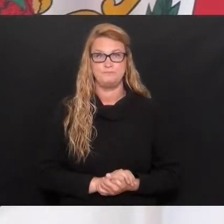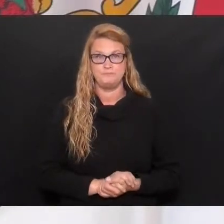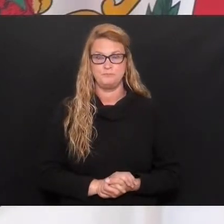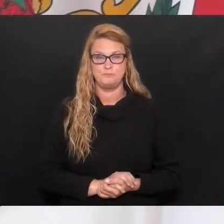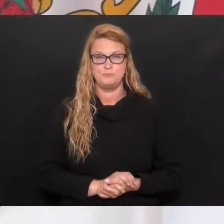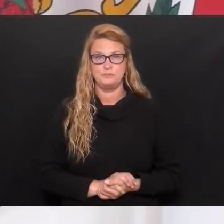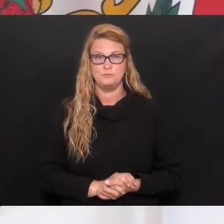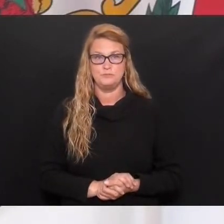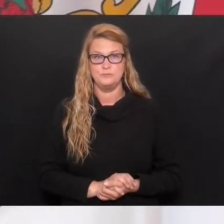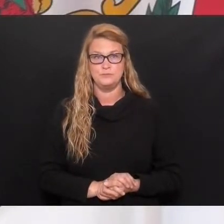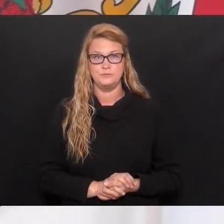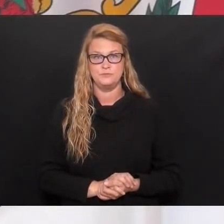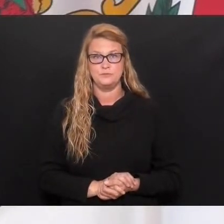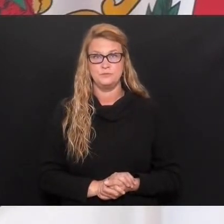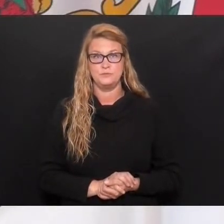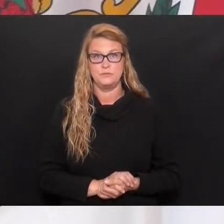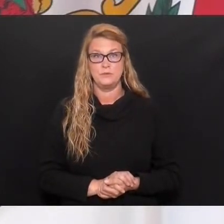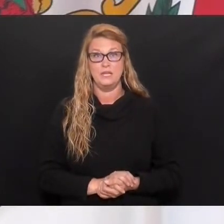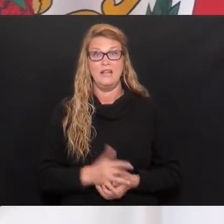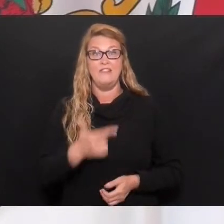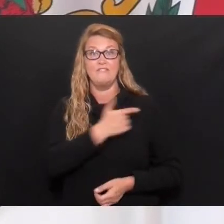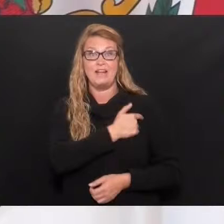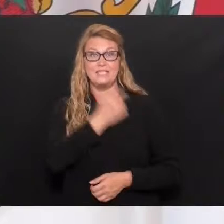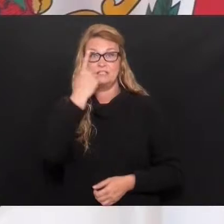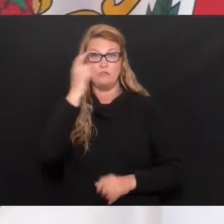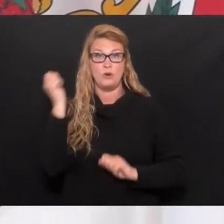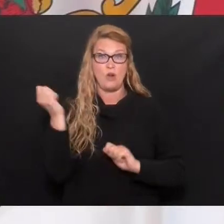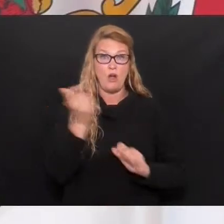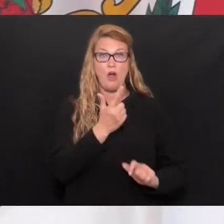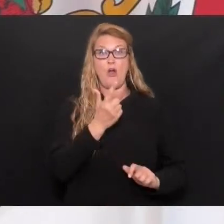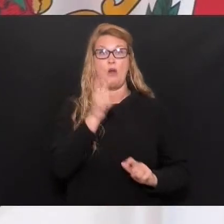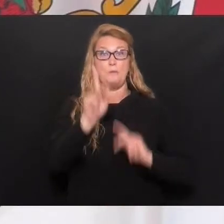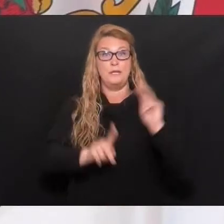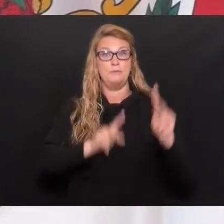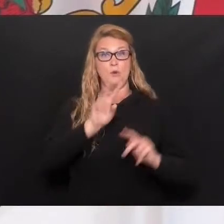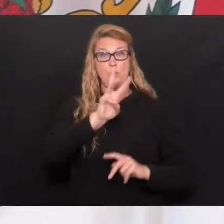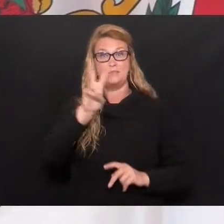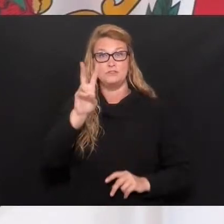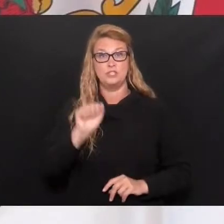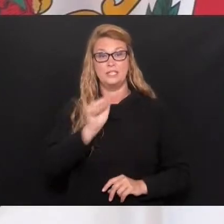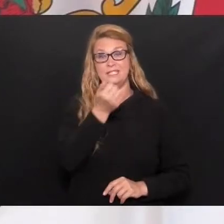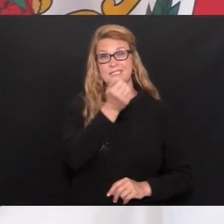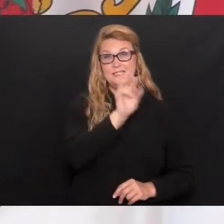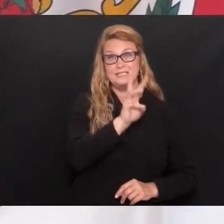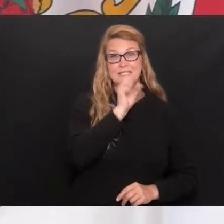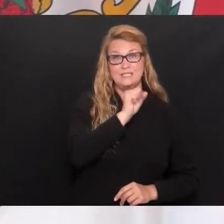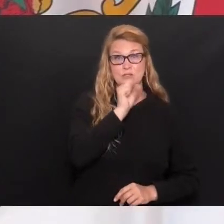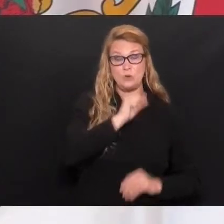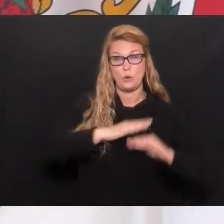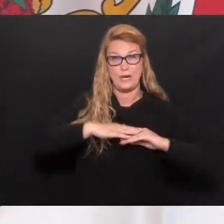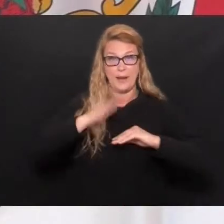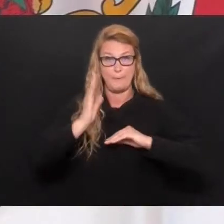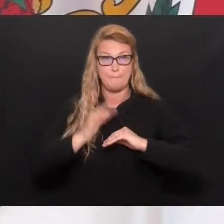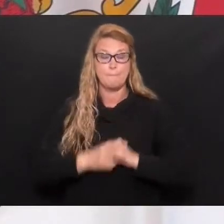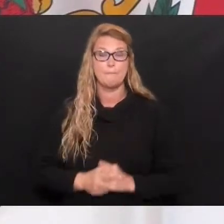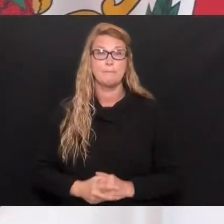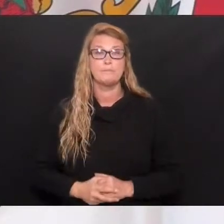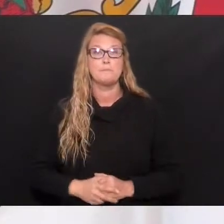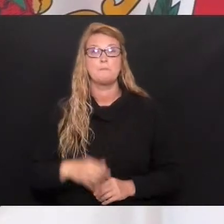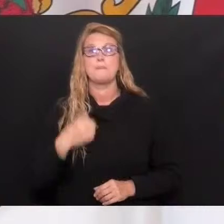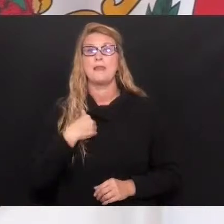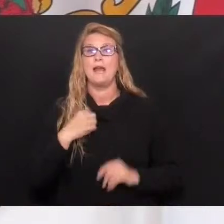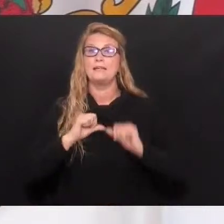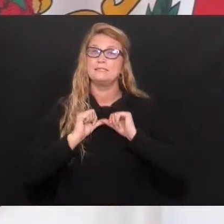The vaccine eligibilities are for all West Virginians 16 years of age and older. I continue